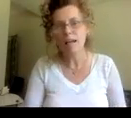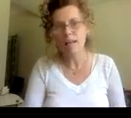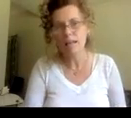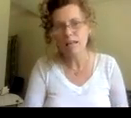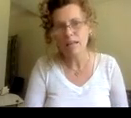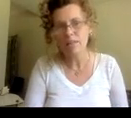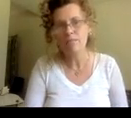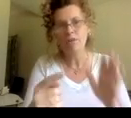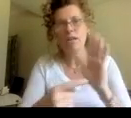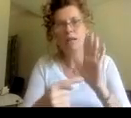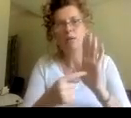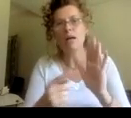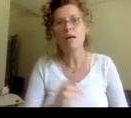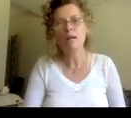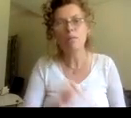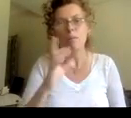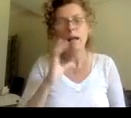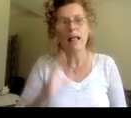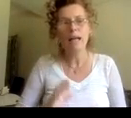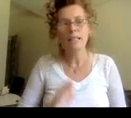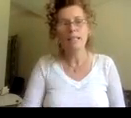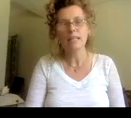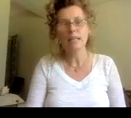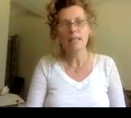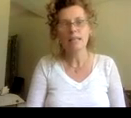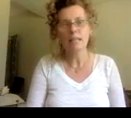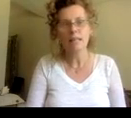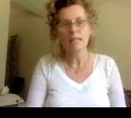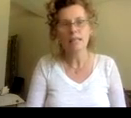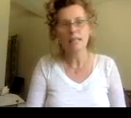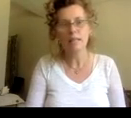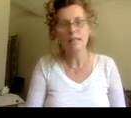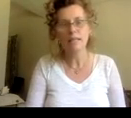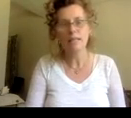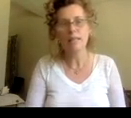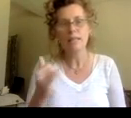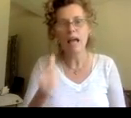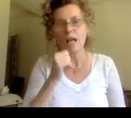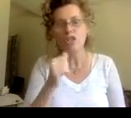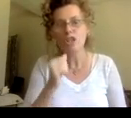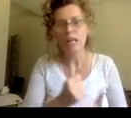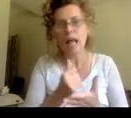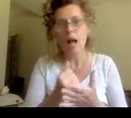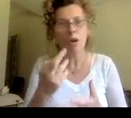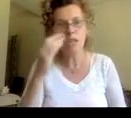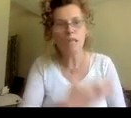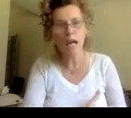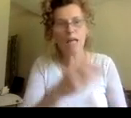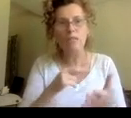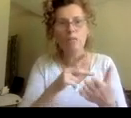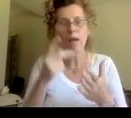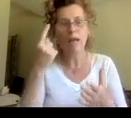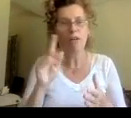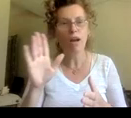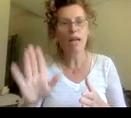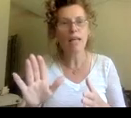just to give you an example, for example, one of my clients, now she can single-handedly help her son to pay for